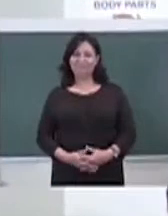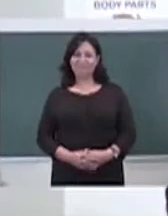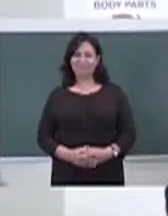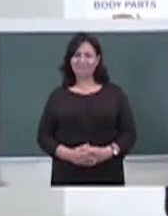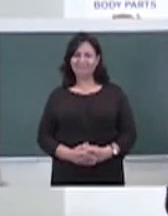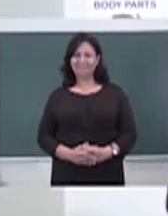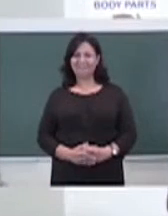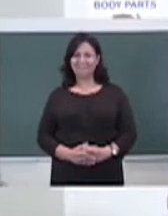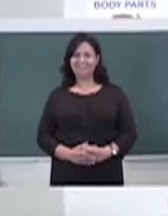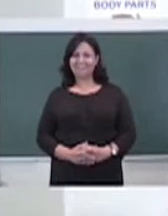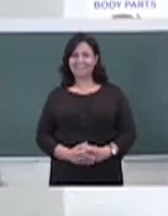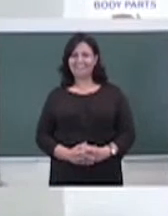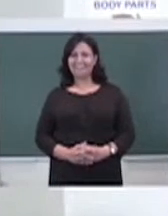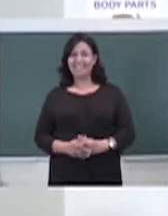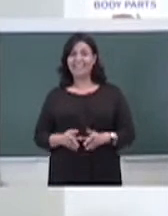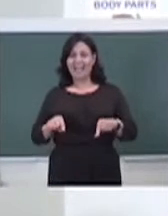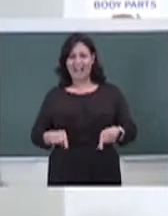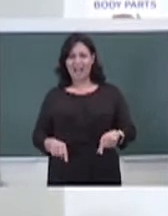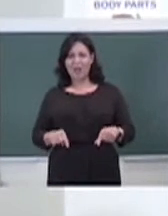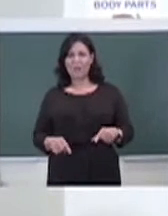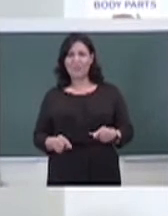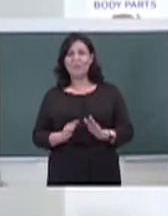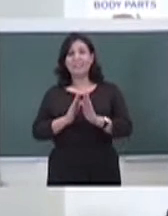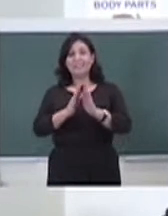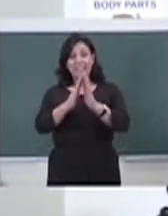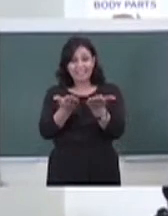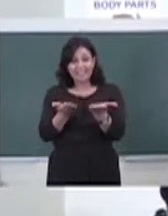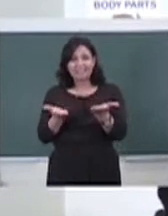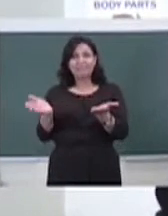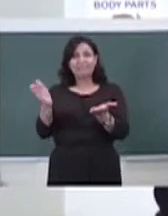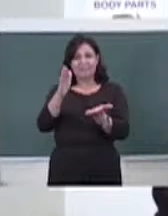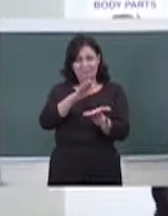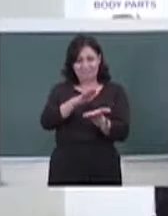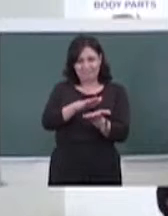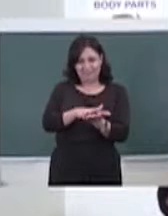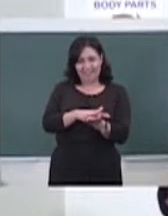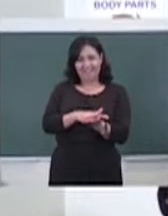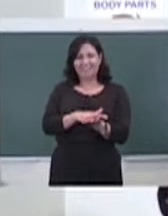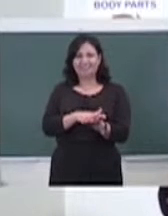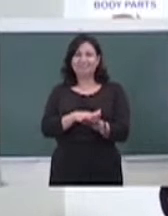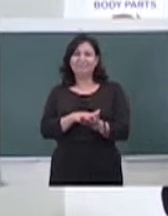Let us now turn the page for our first exercise. Turn your page.